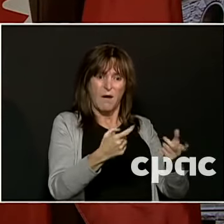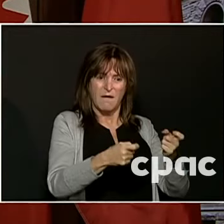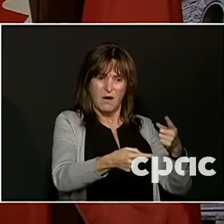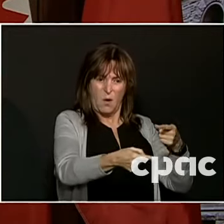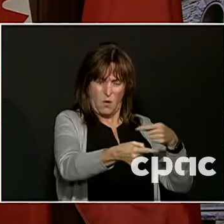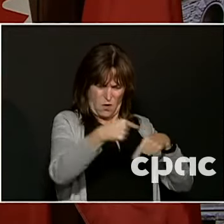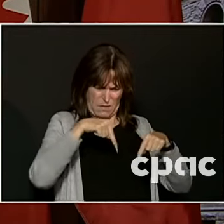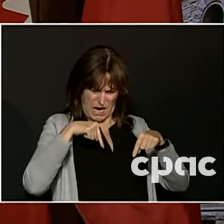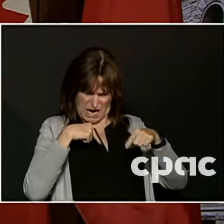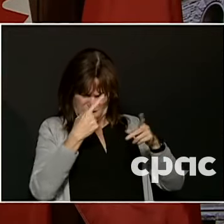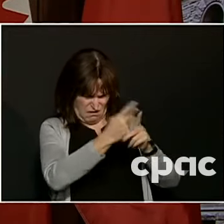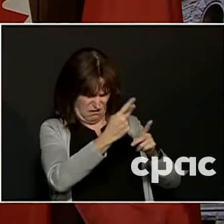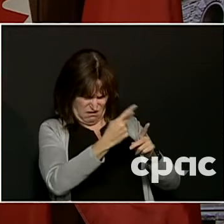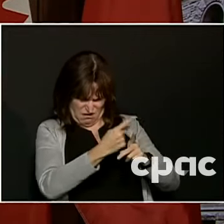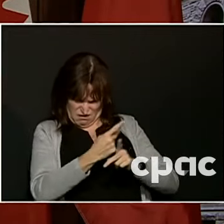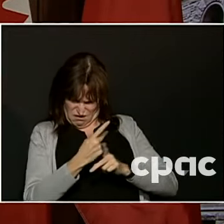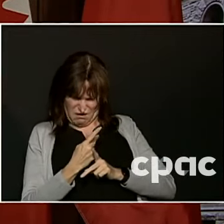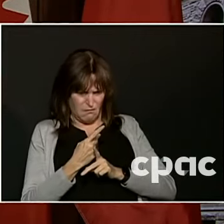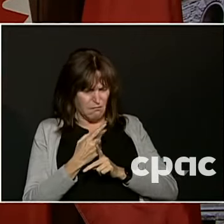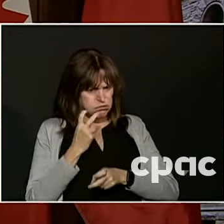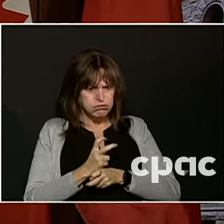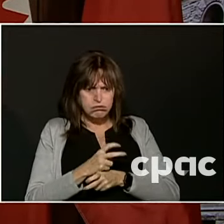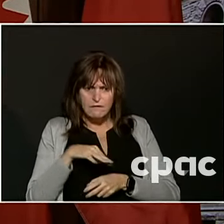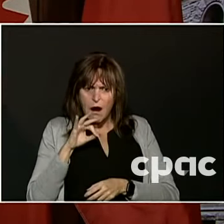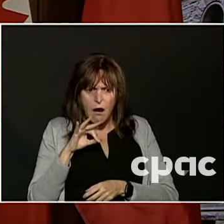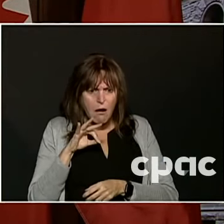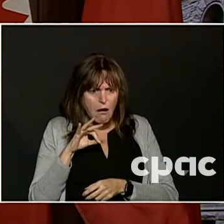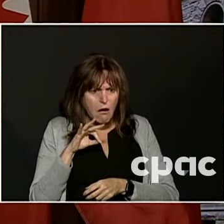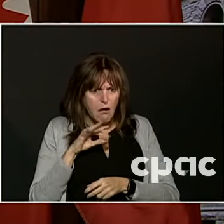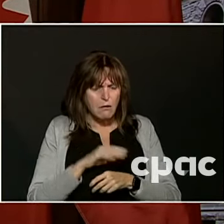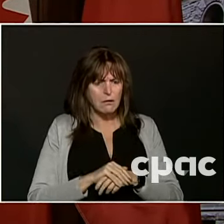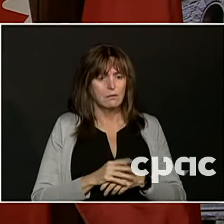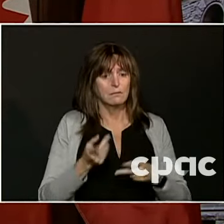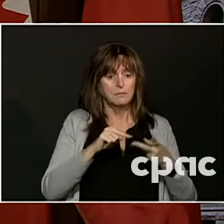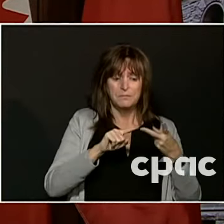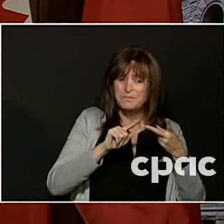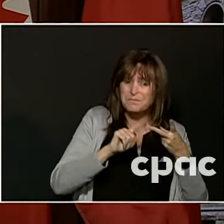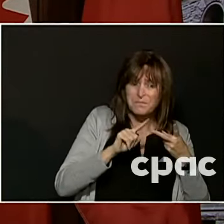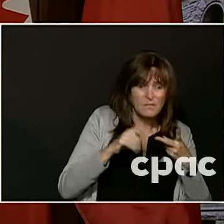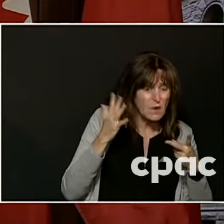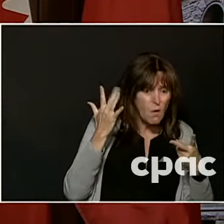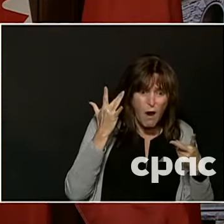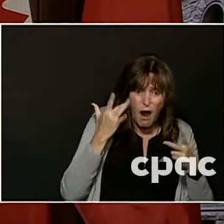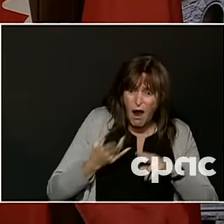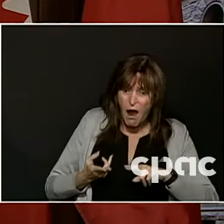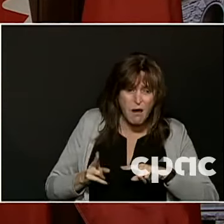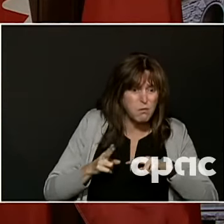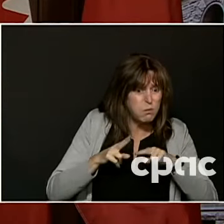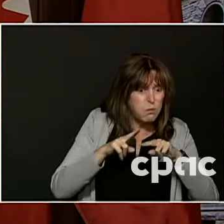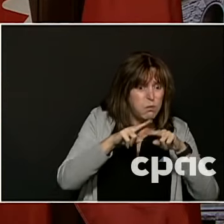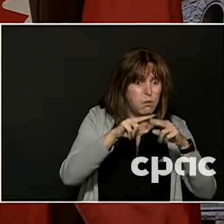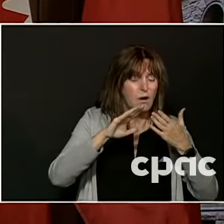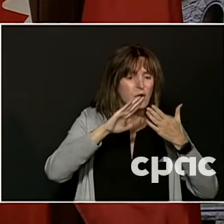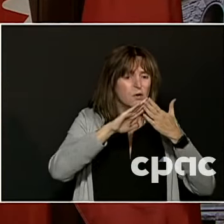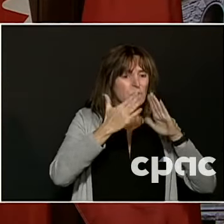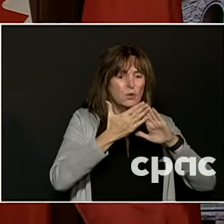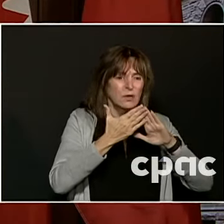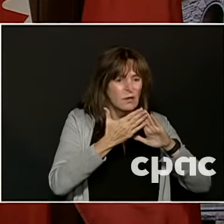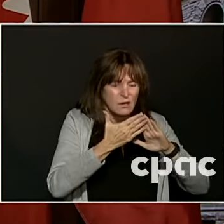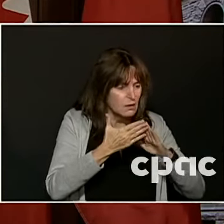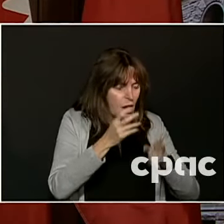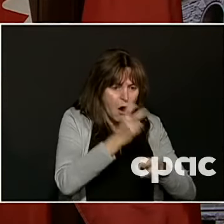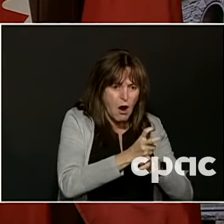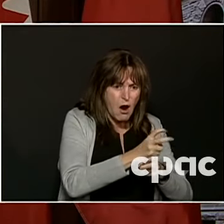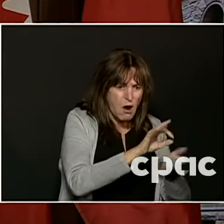Second, as the level of cases gets to a certain level, it's very hard to track all of those cases. And priorities